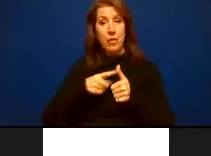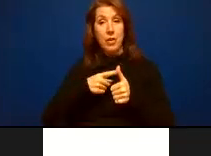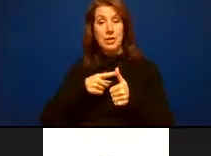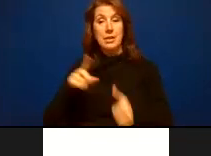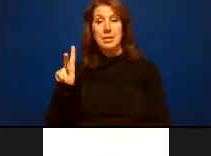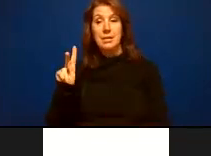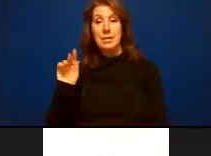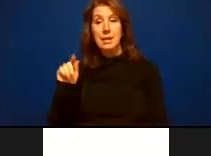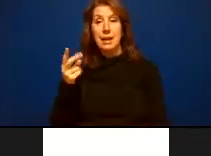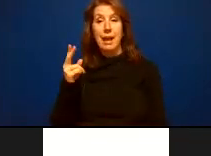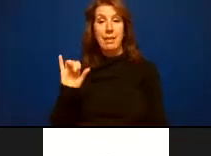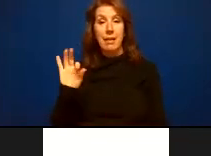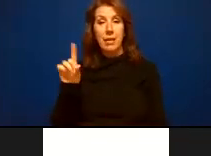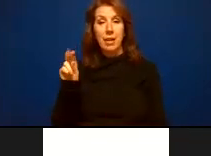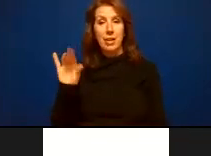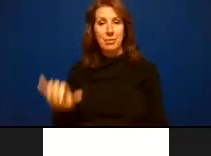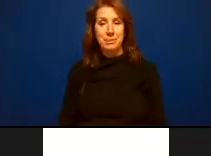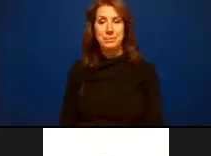Flaherty.